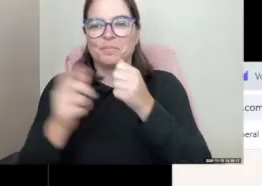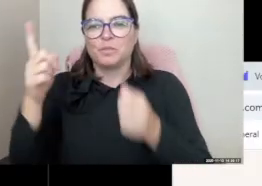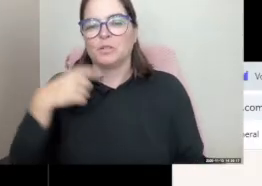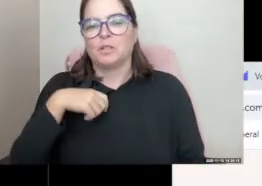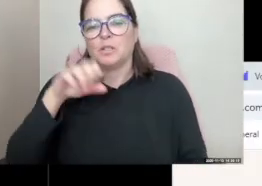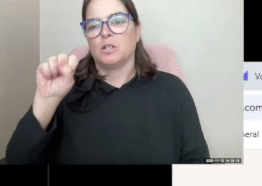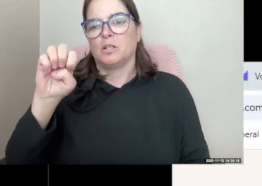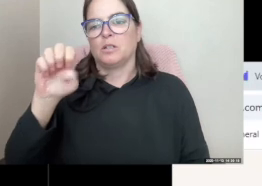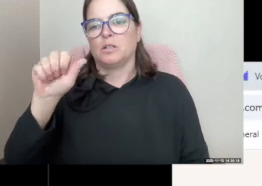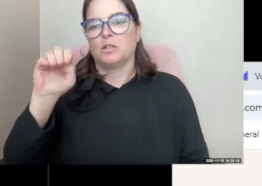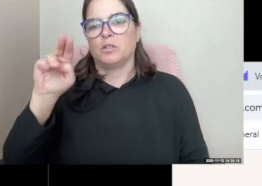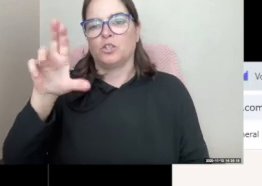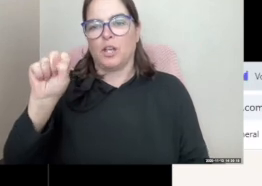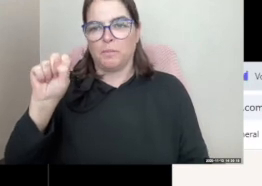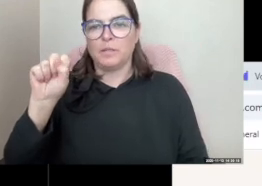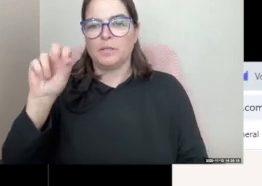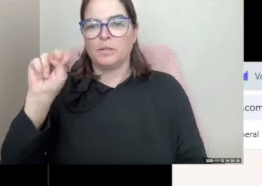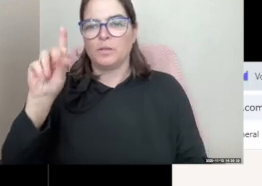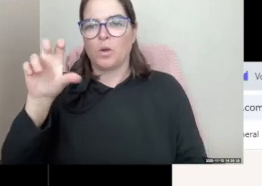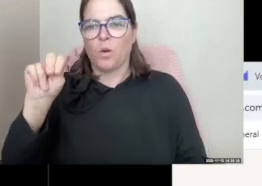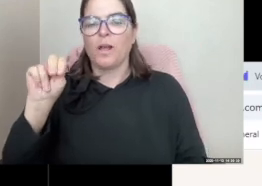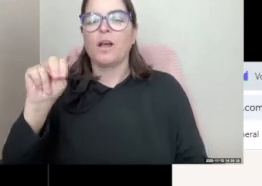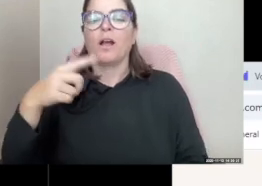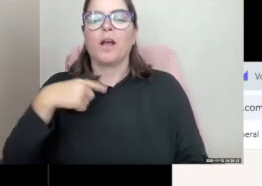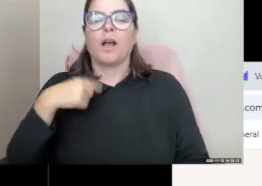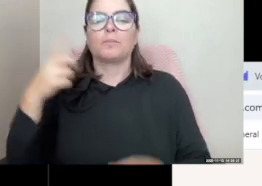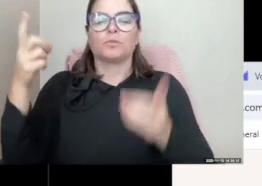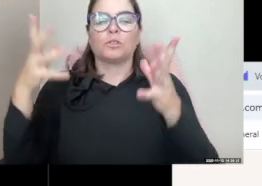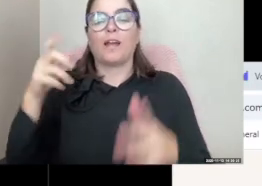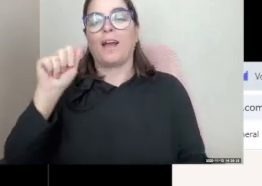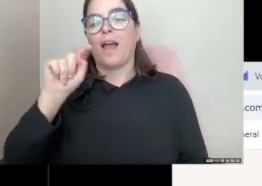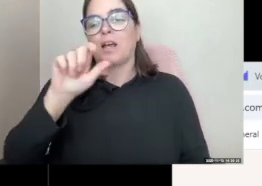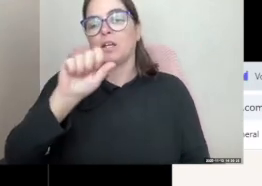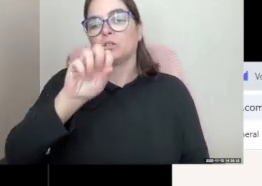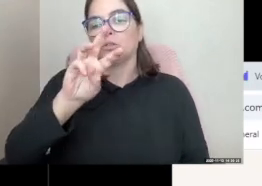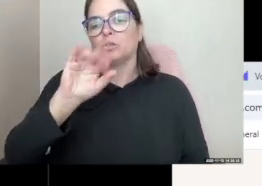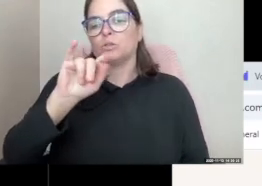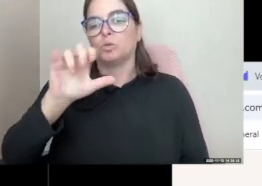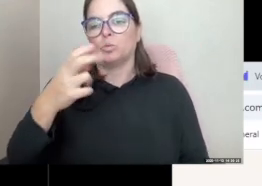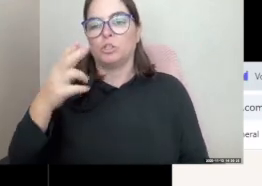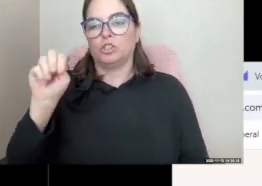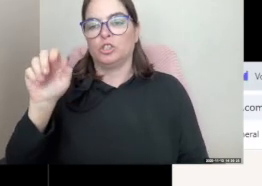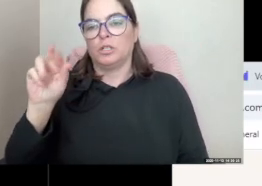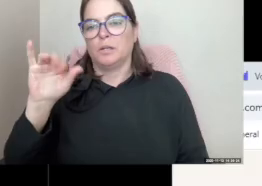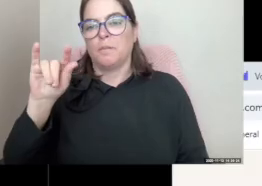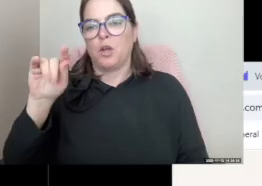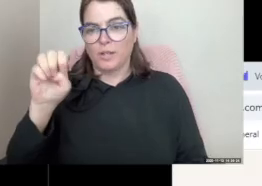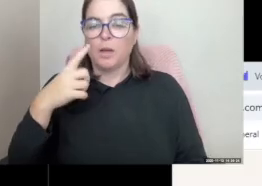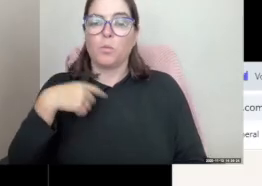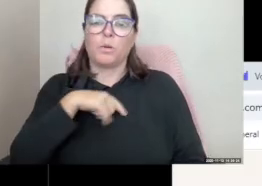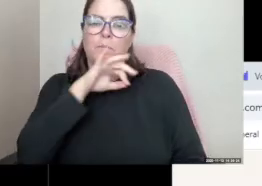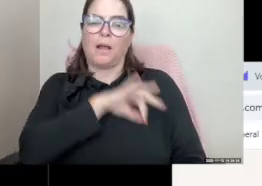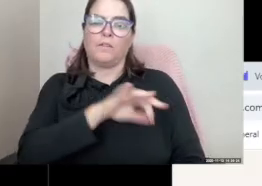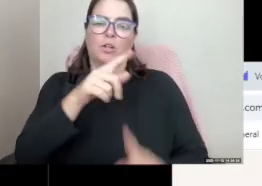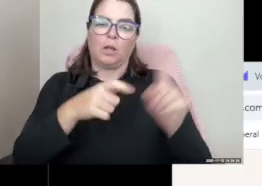handful of people in the room. Seamus Nolan. Seamus, please go ahead.